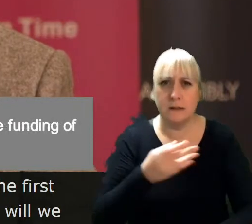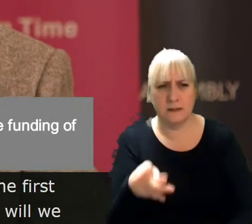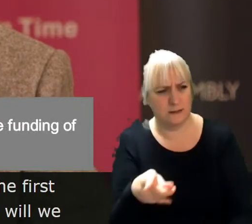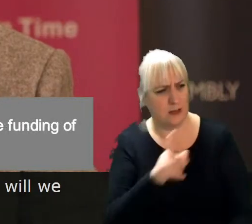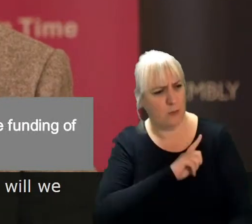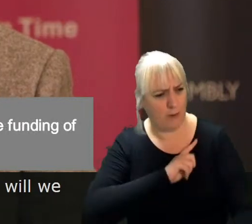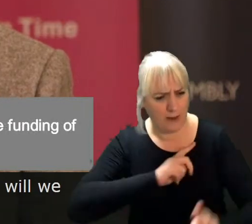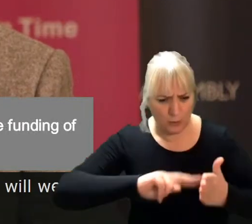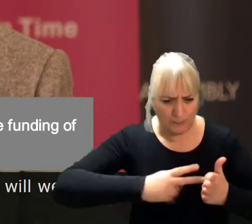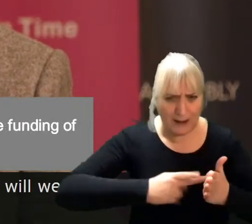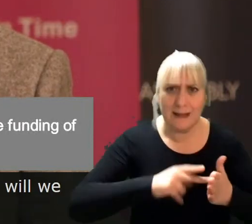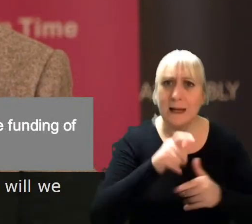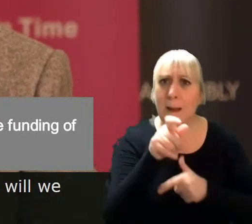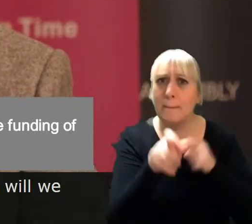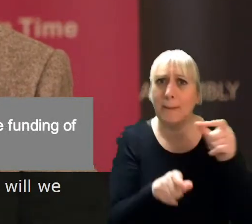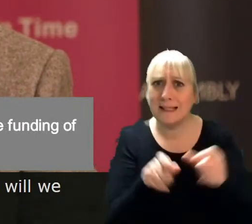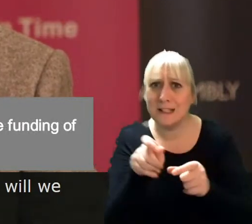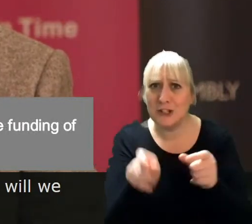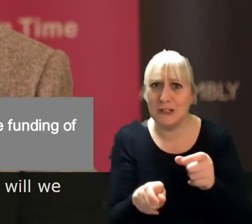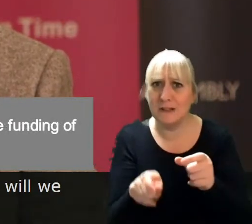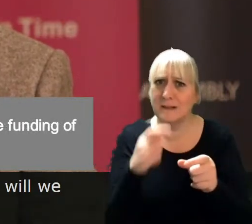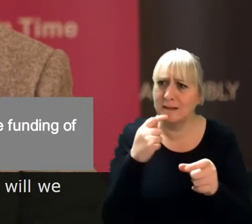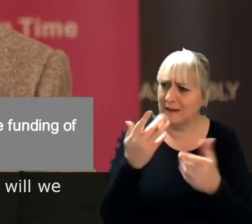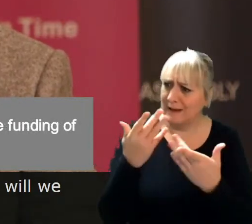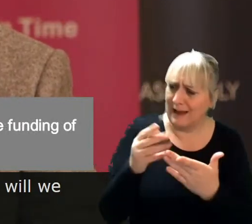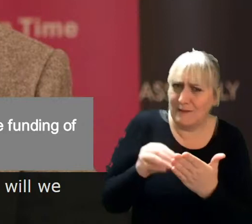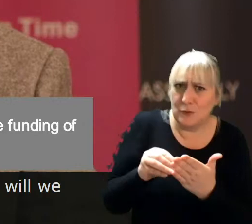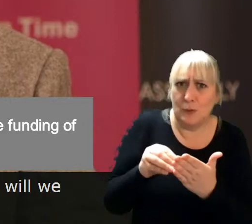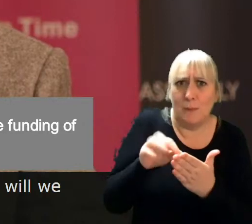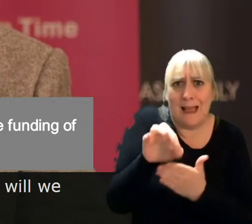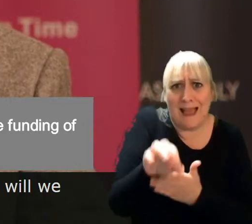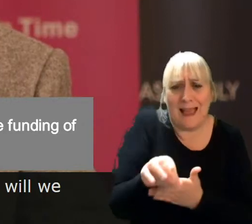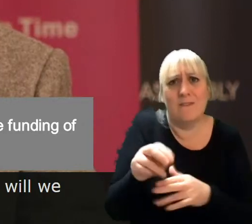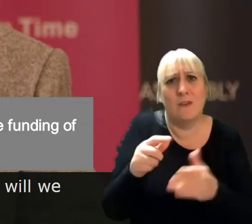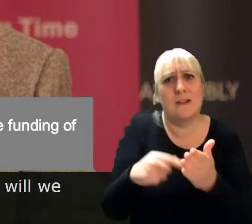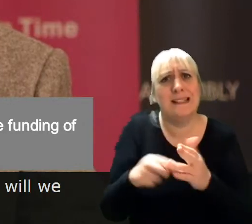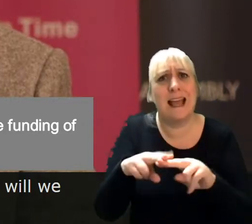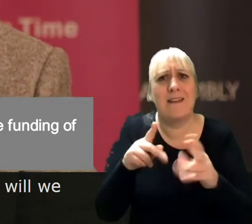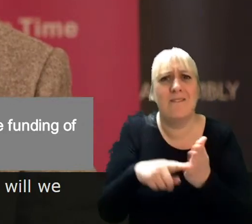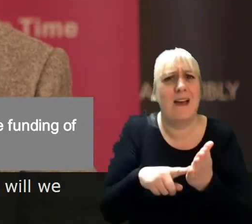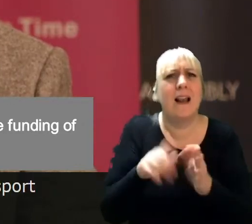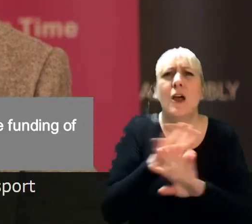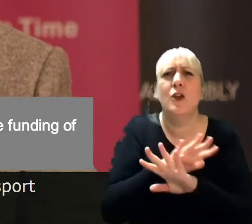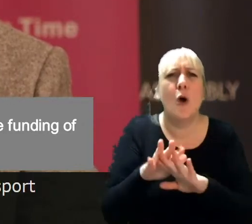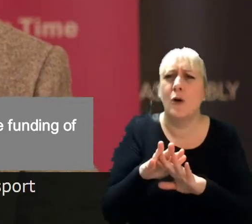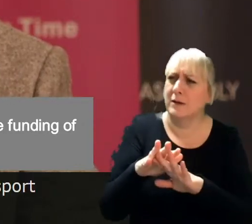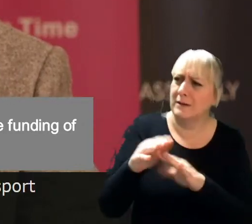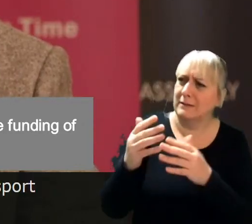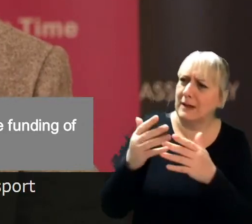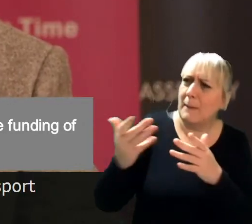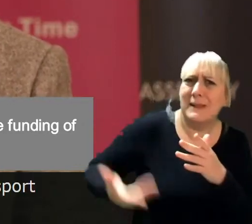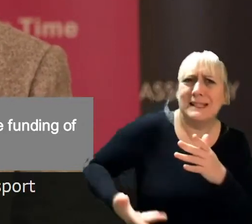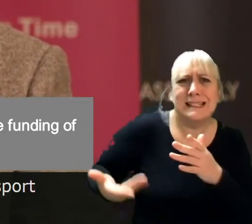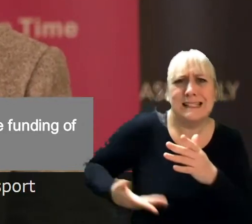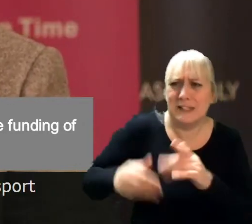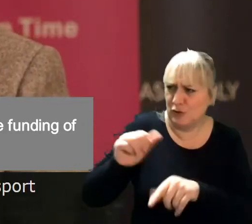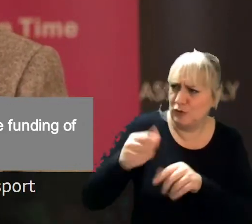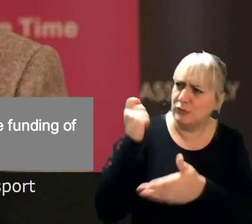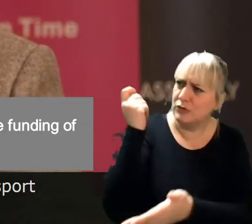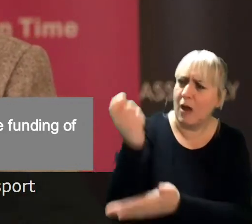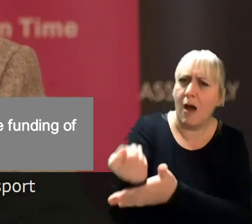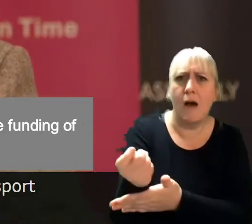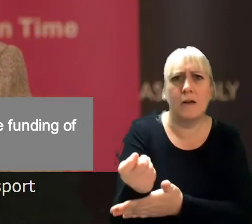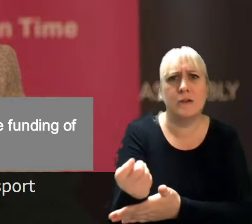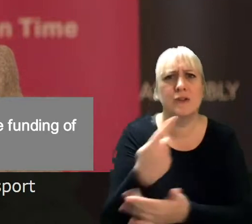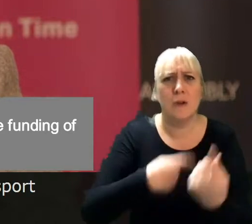transport workers pay for the funding of TfL instead of big businesses? Why don't you stand up for working class?